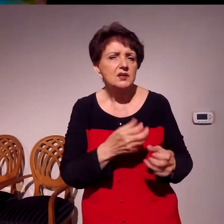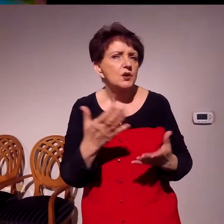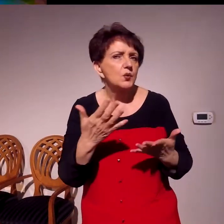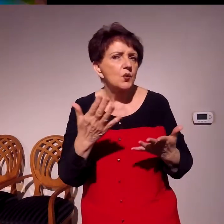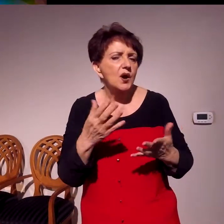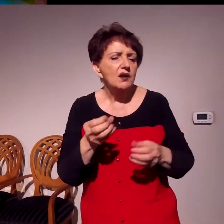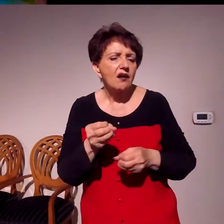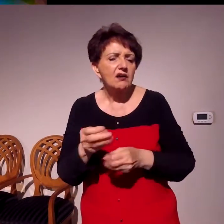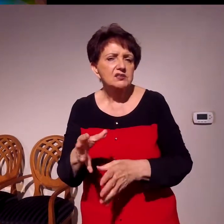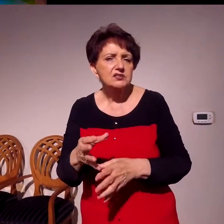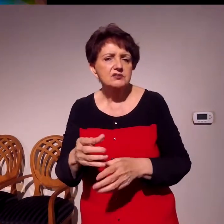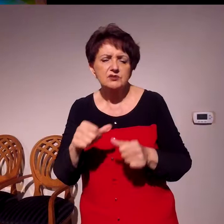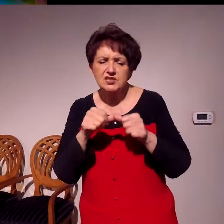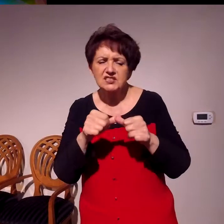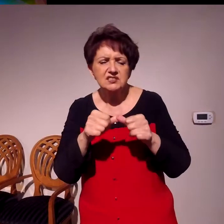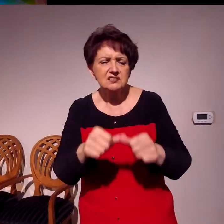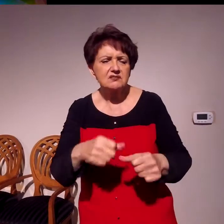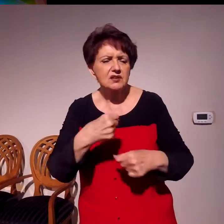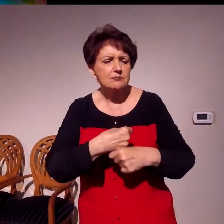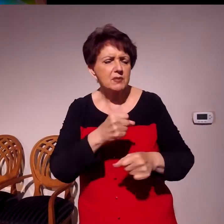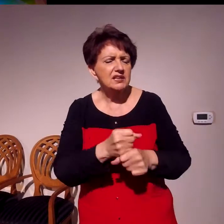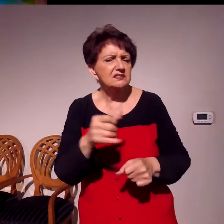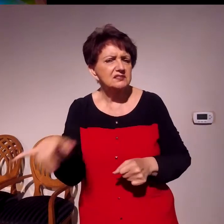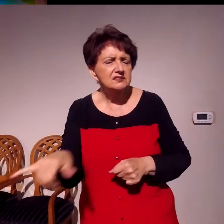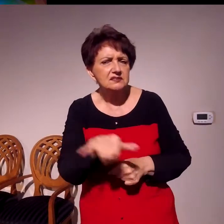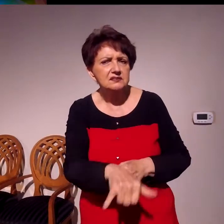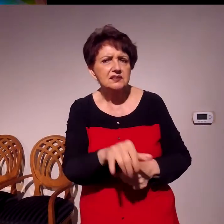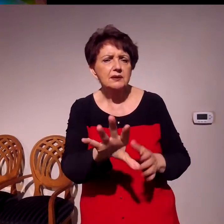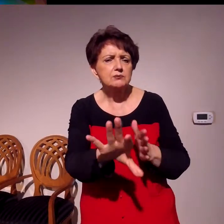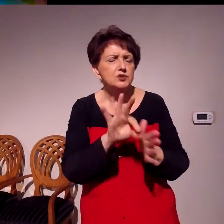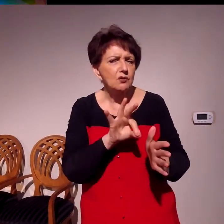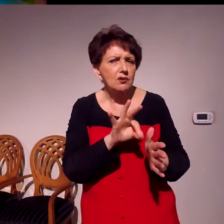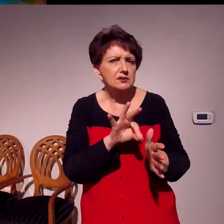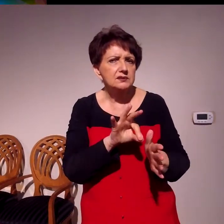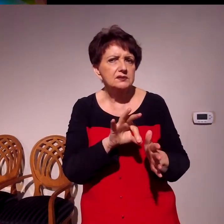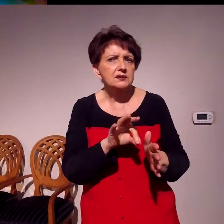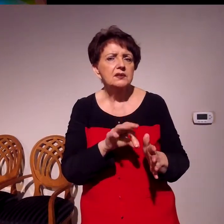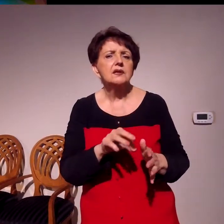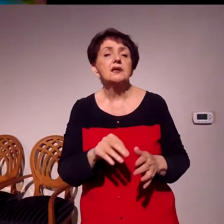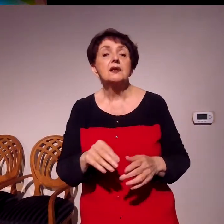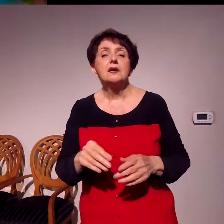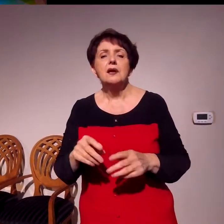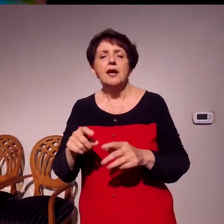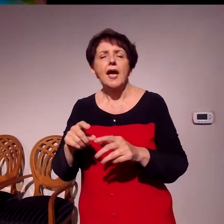those choices, and ultimately we have to examine our excuses.